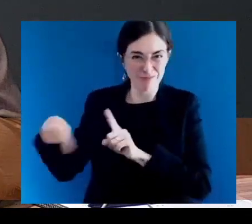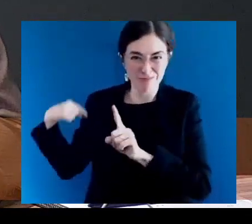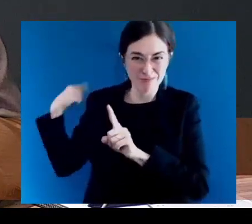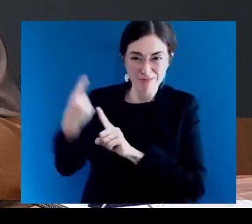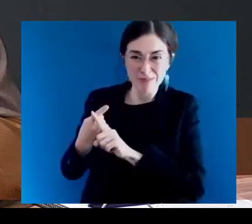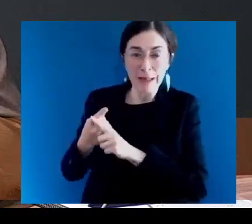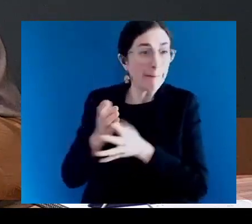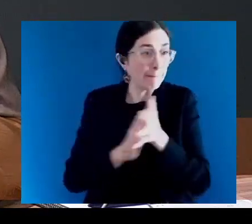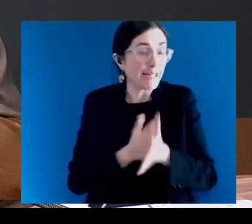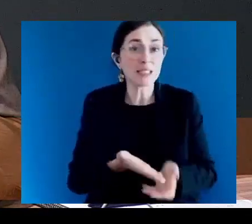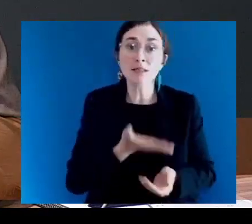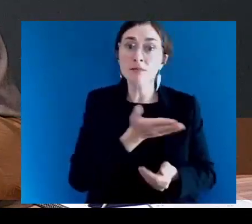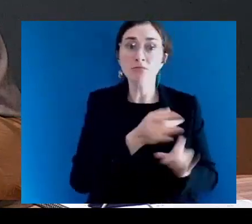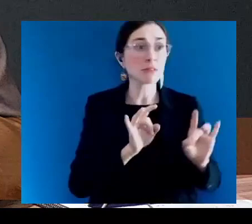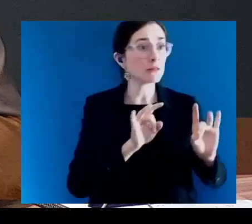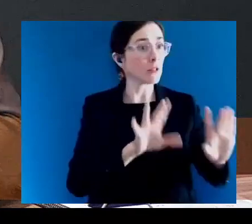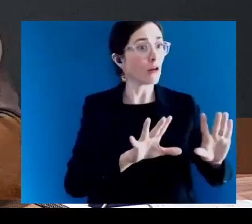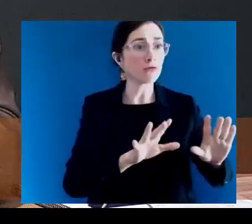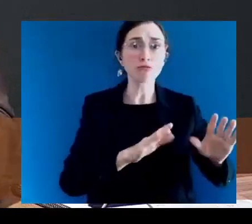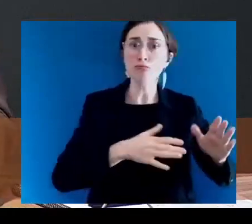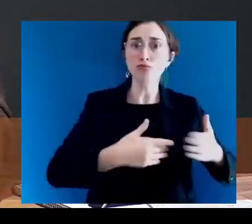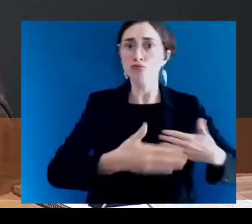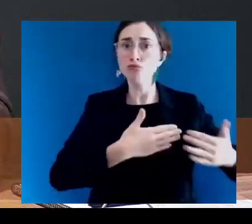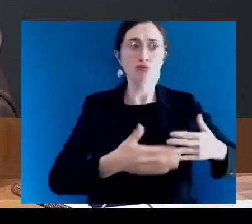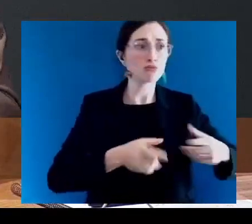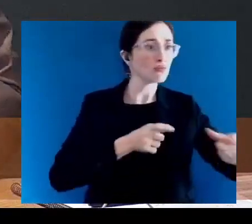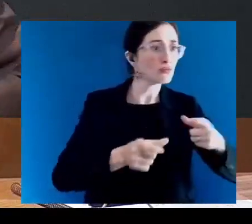self-determination? What do you think it's going to take?